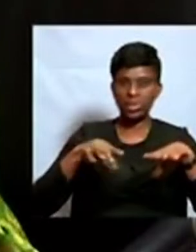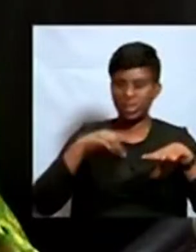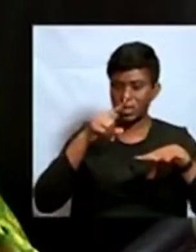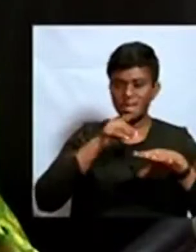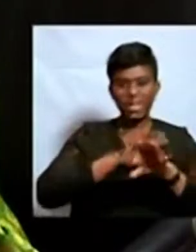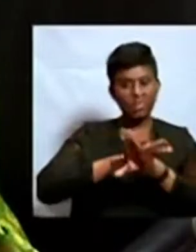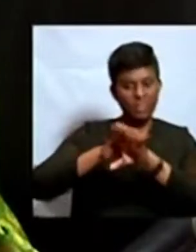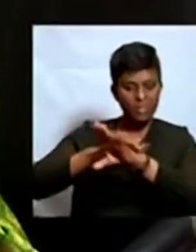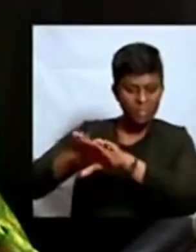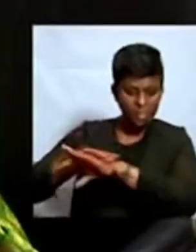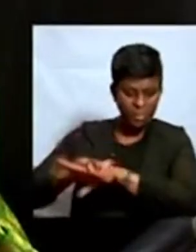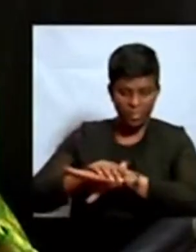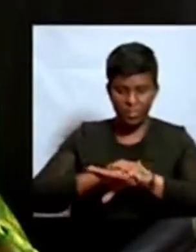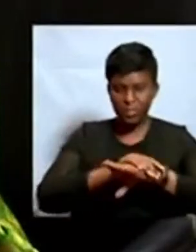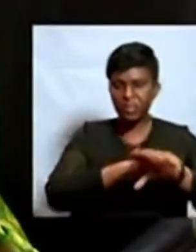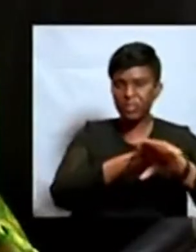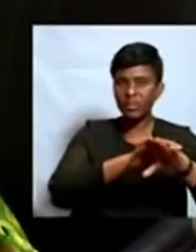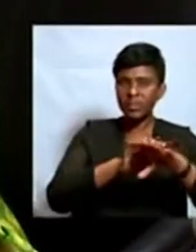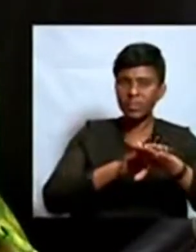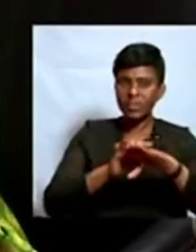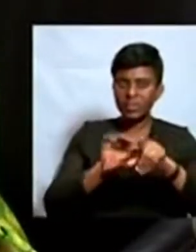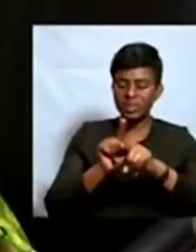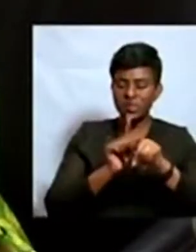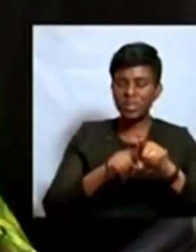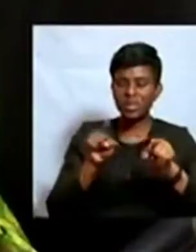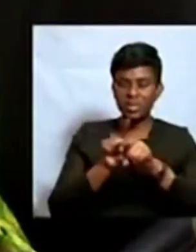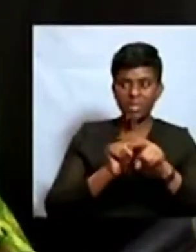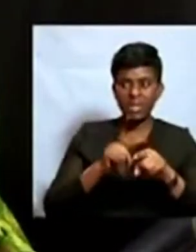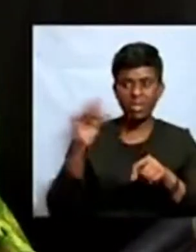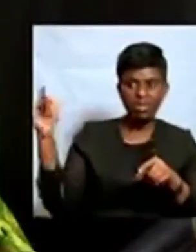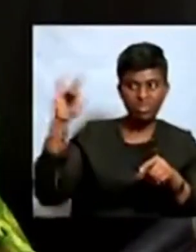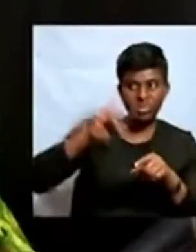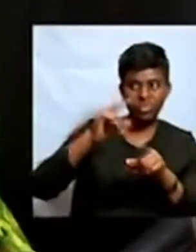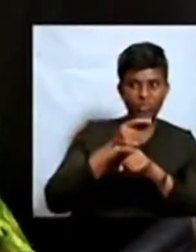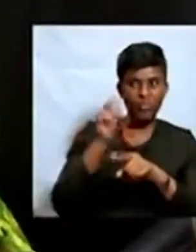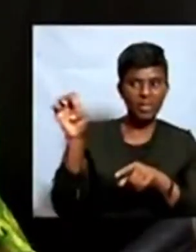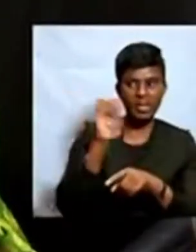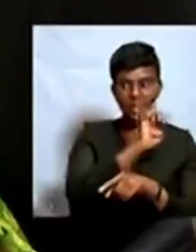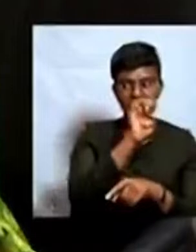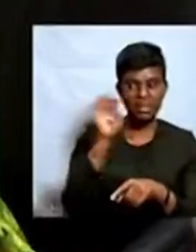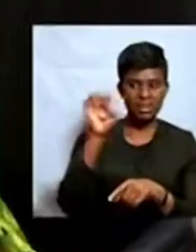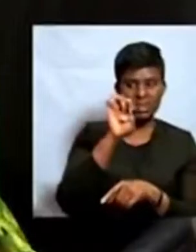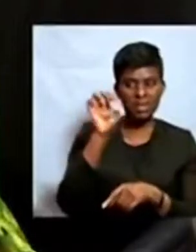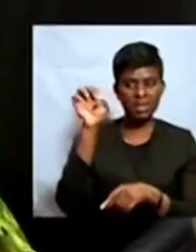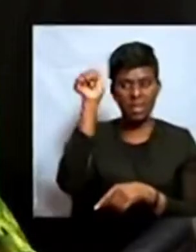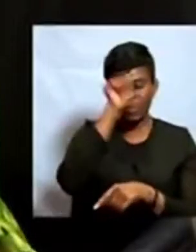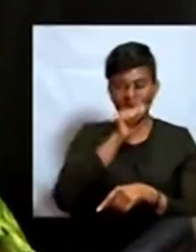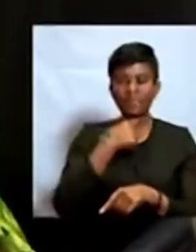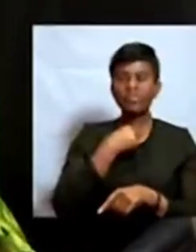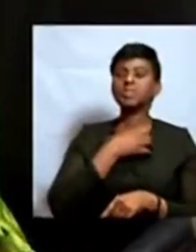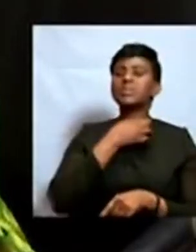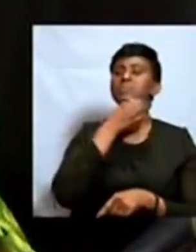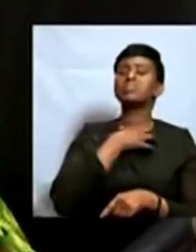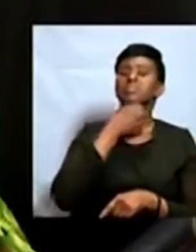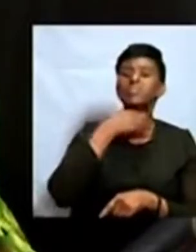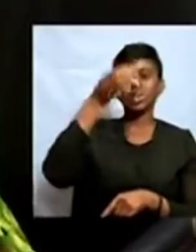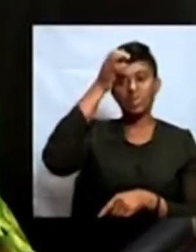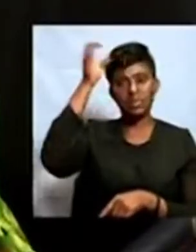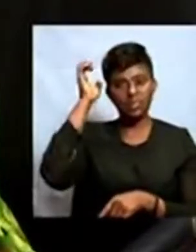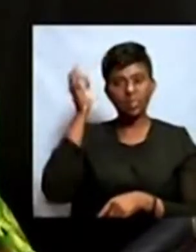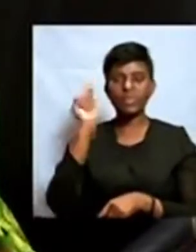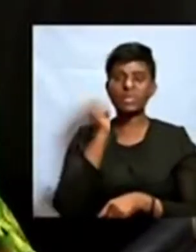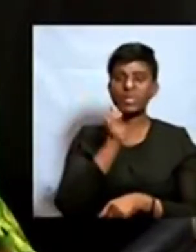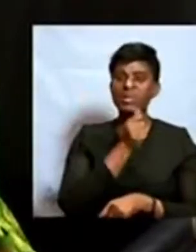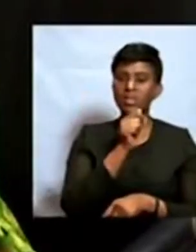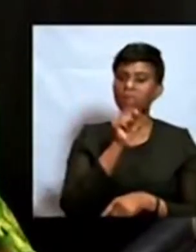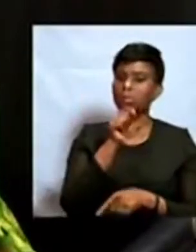disinfect flights. And when you are coming from East Africa, I've been to Somalia, I've been to Ethiopia, I've been to Kenya,